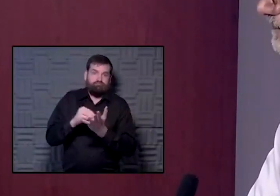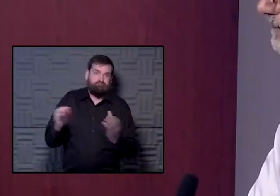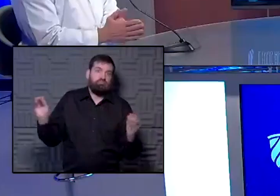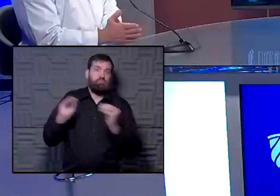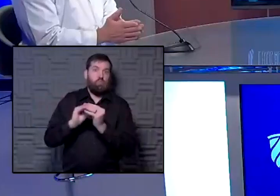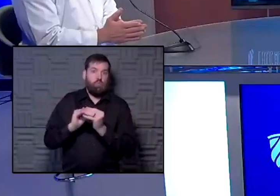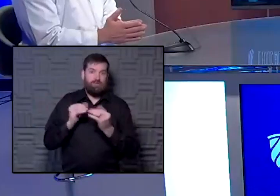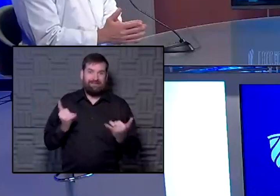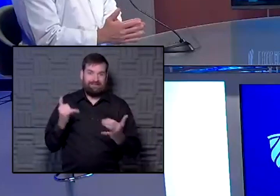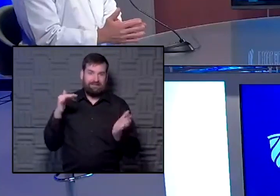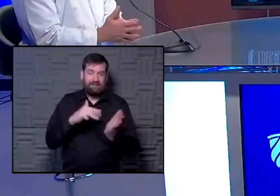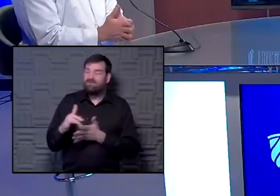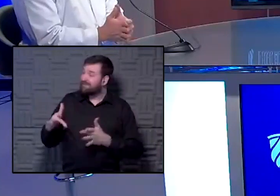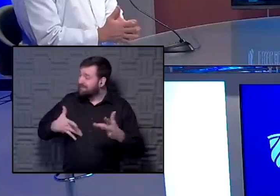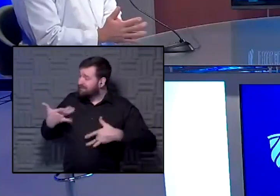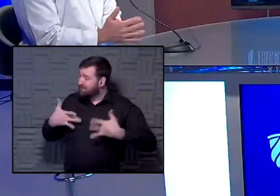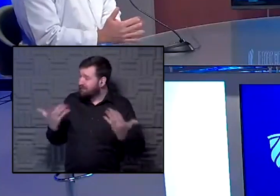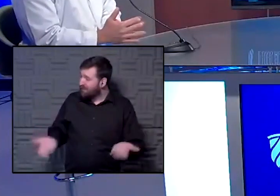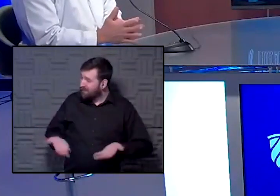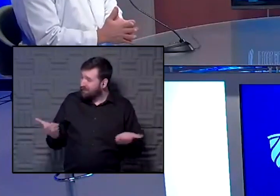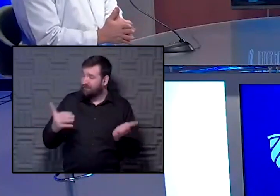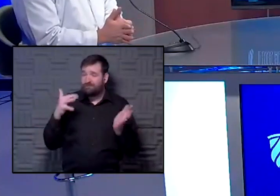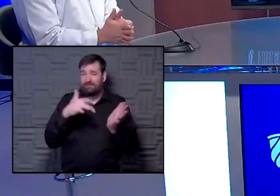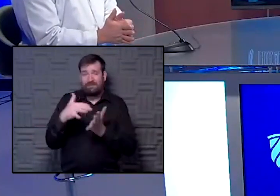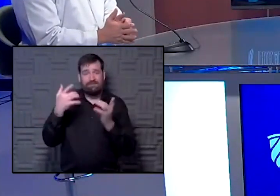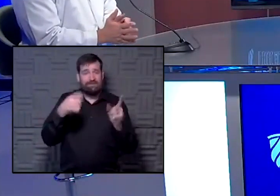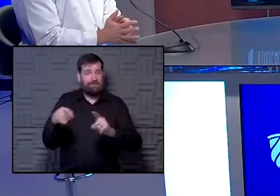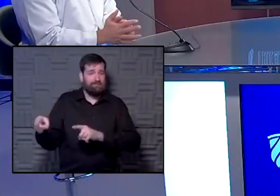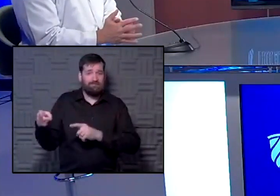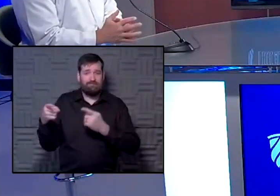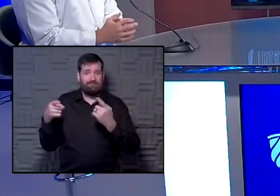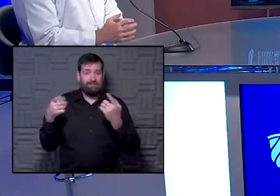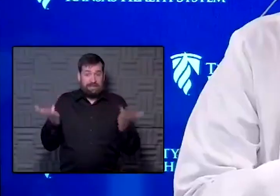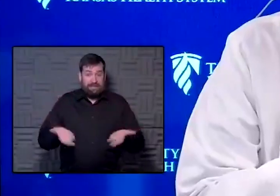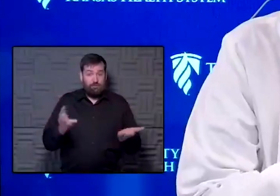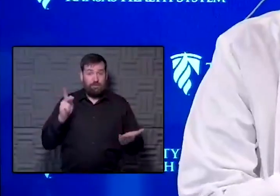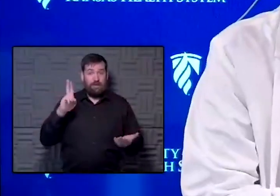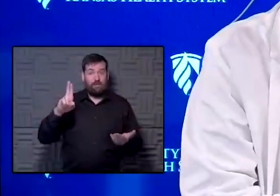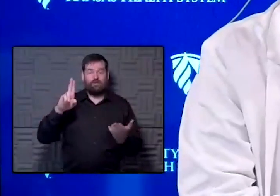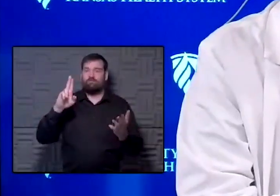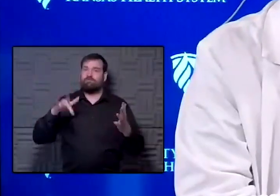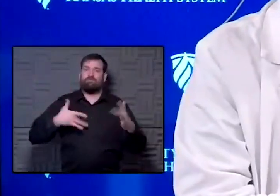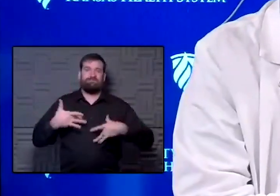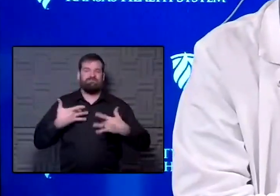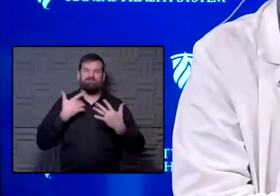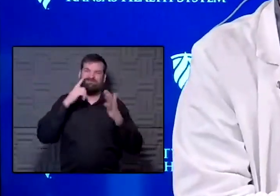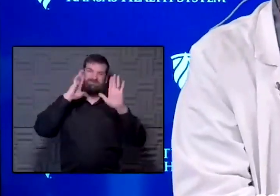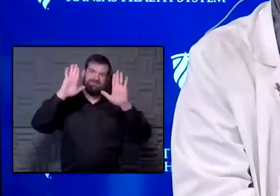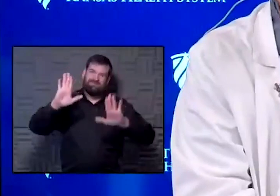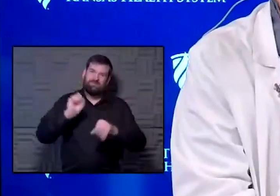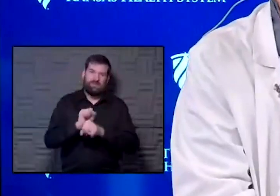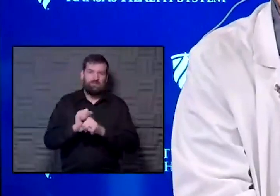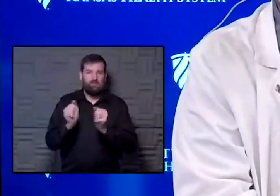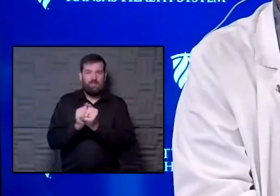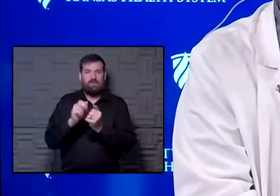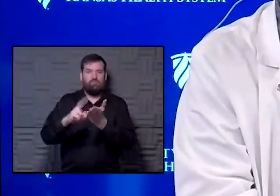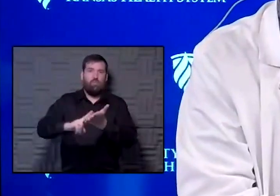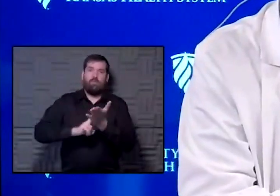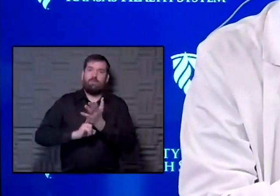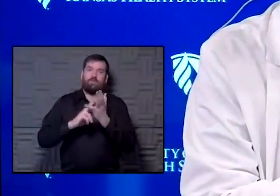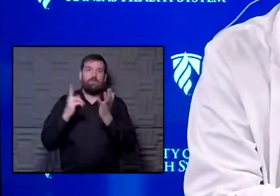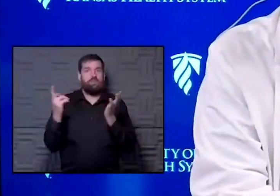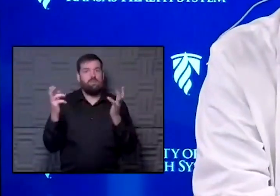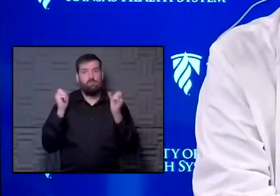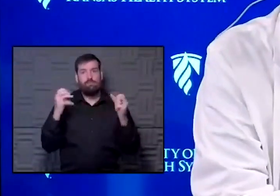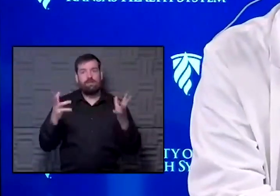Well, exciting that you're here, exciting that those studies are going on here at KU, and I'm excited that you guys are doing such a great job with enrollment, because you've really enrolled a lot of folks,